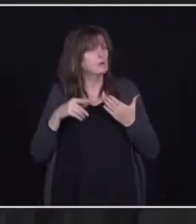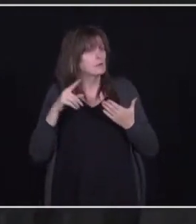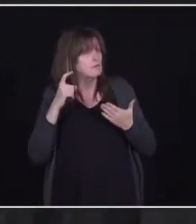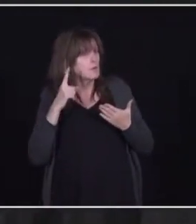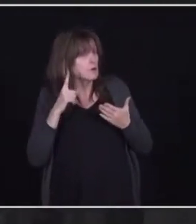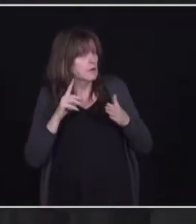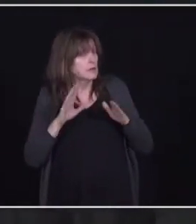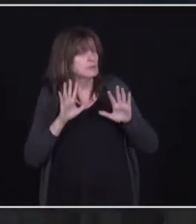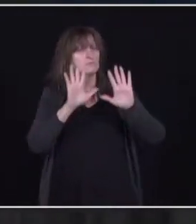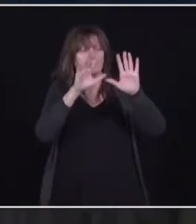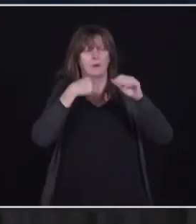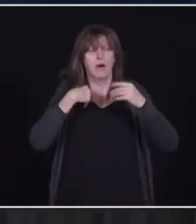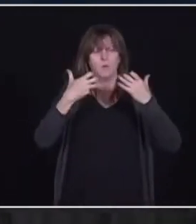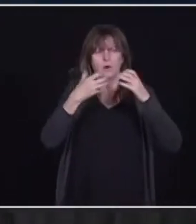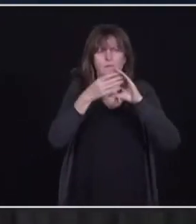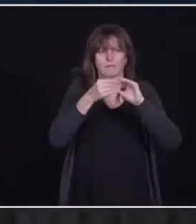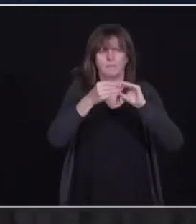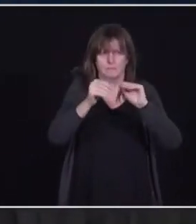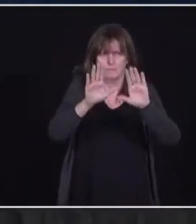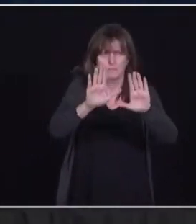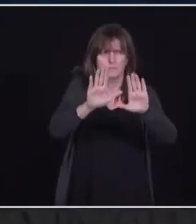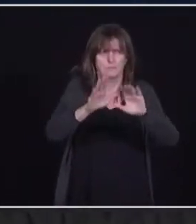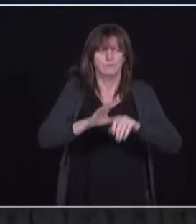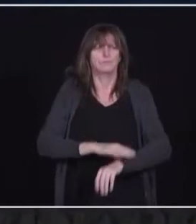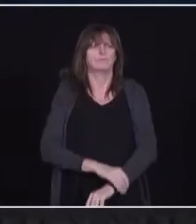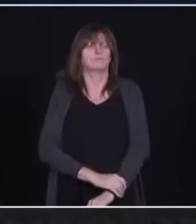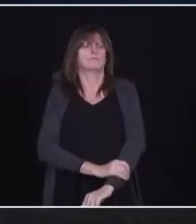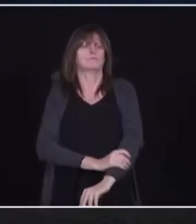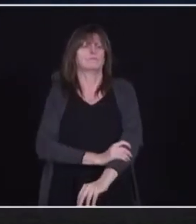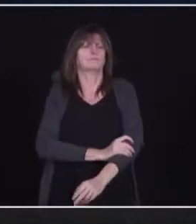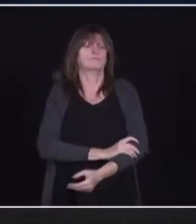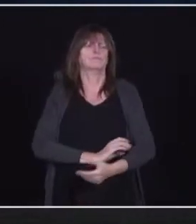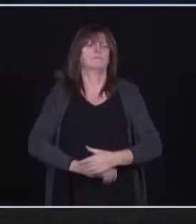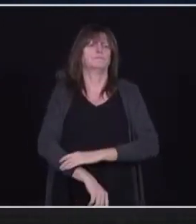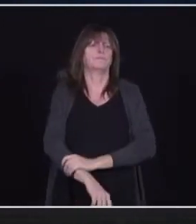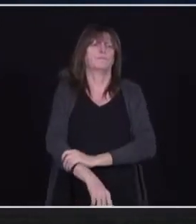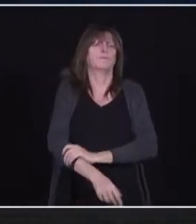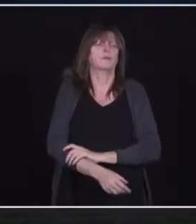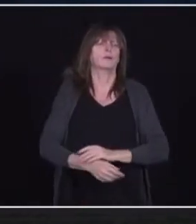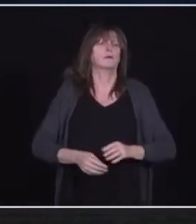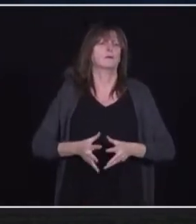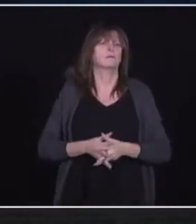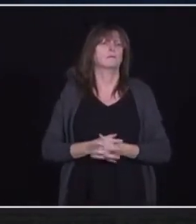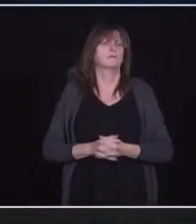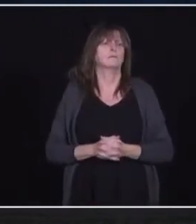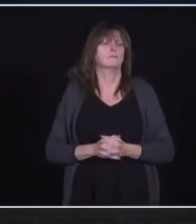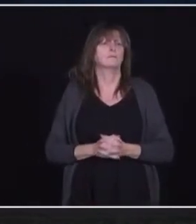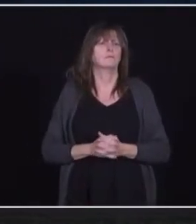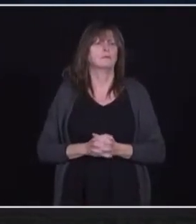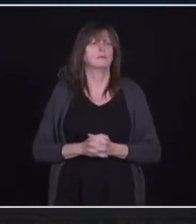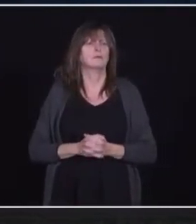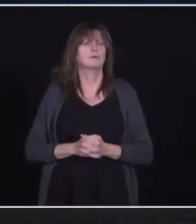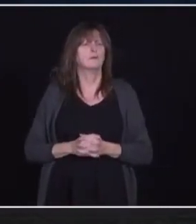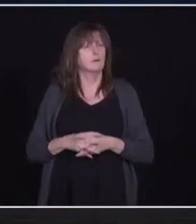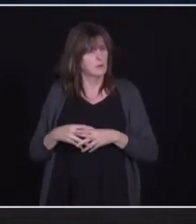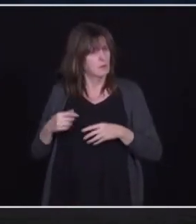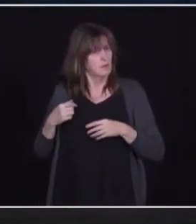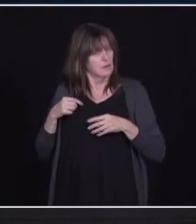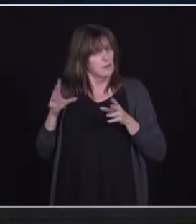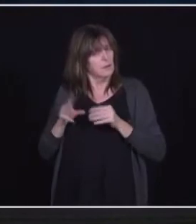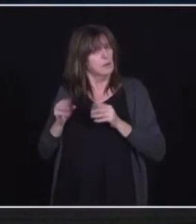Folks. You wonder, I think this is 191 press conferences over a 9-month period all over